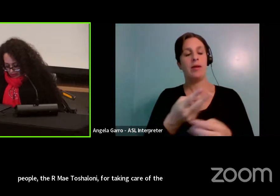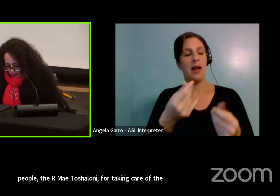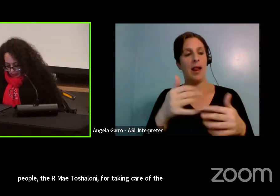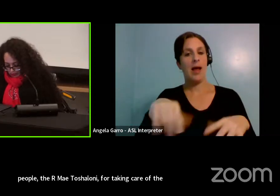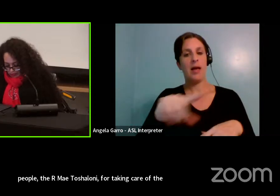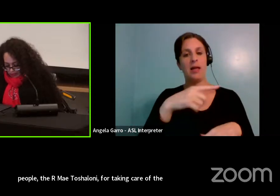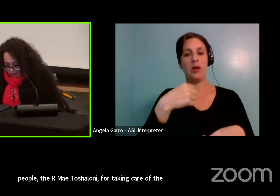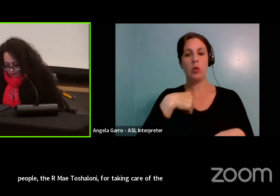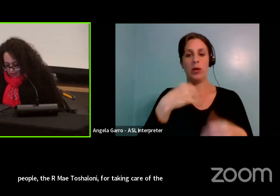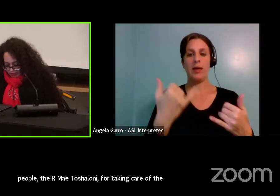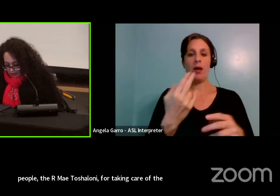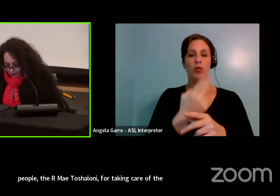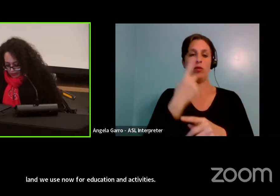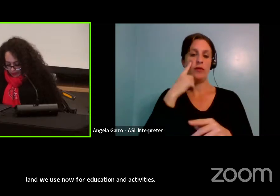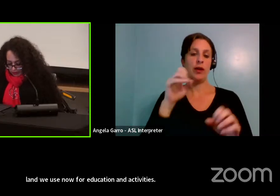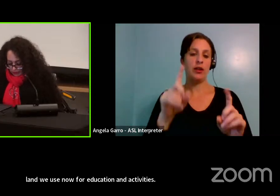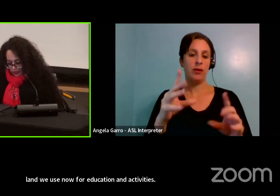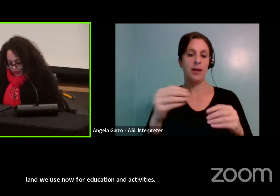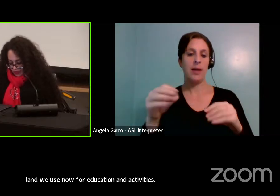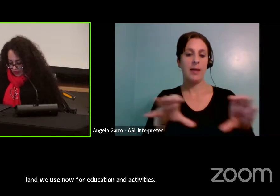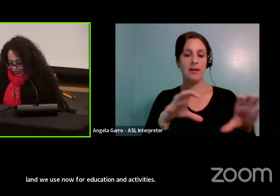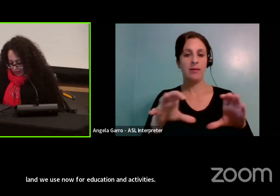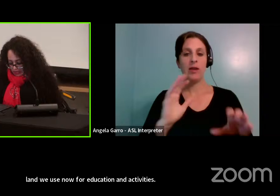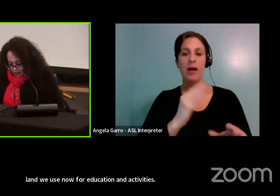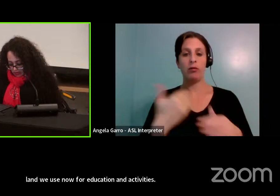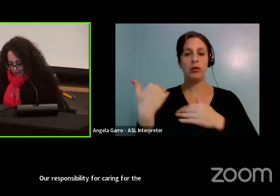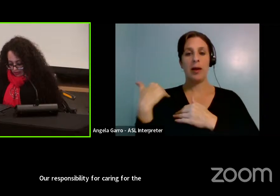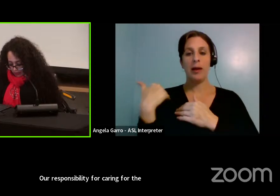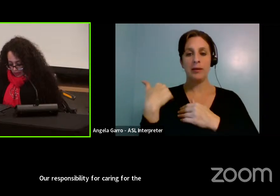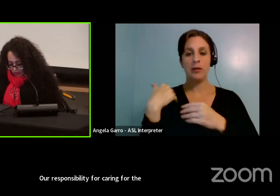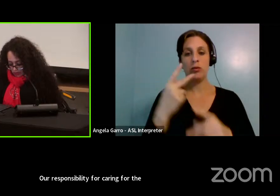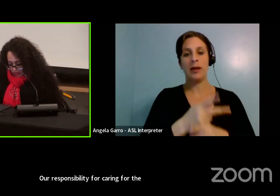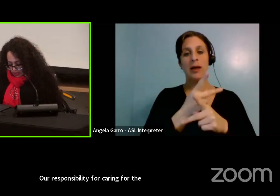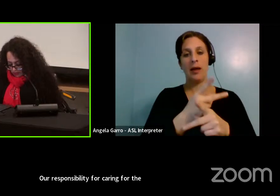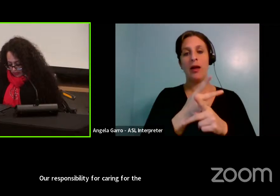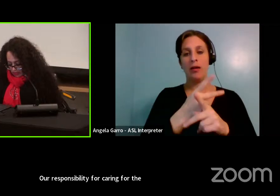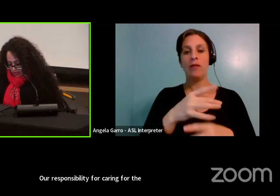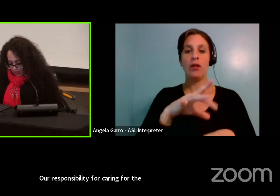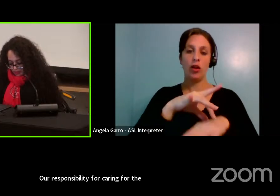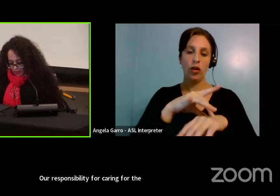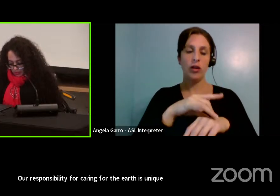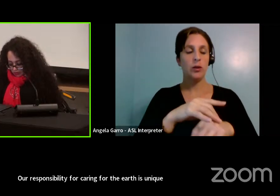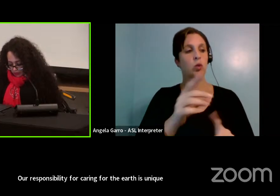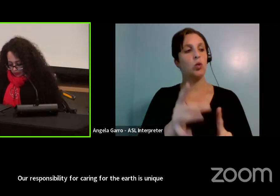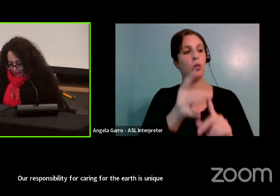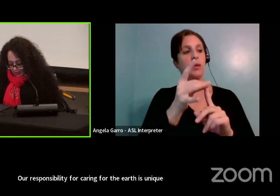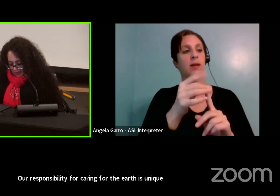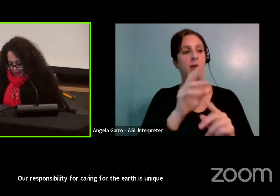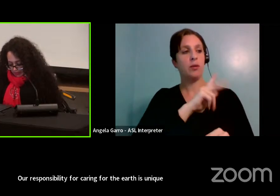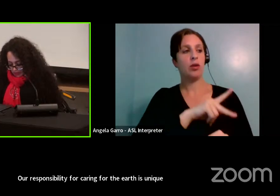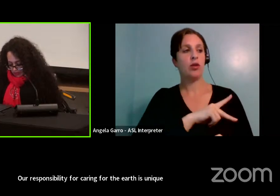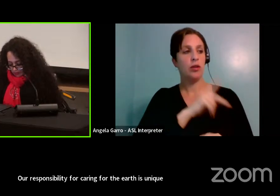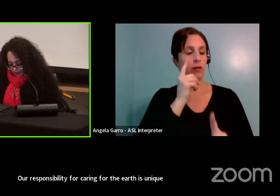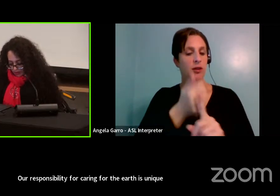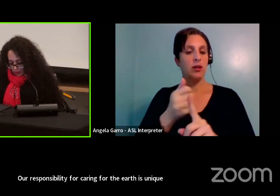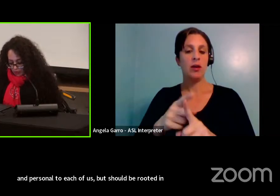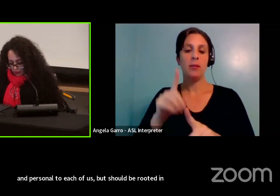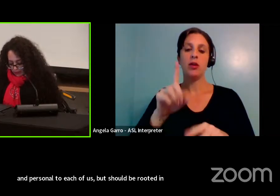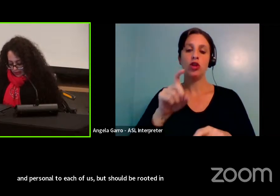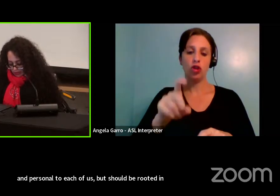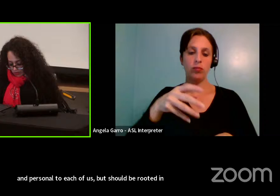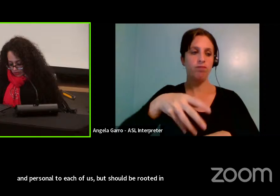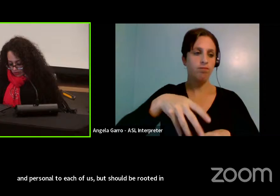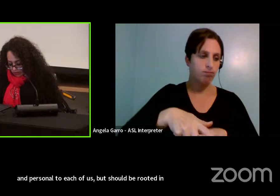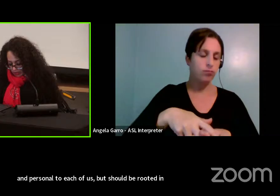activities. Our responsibility for caring for the earth is unique and personal to each of us, but should be rooted in allyship with